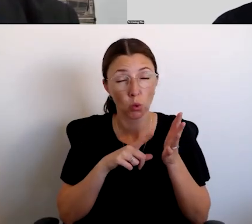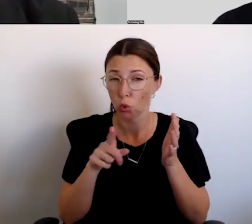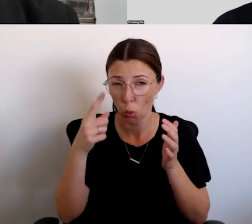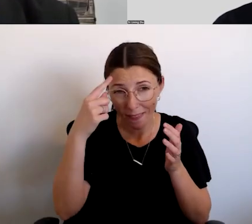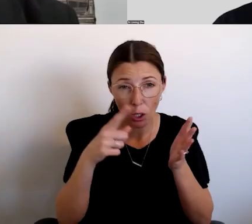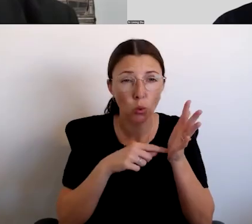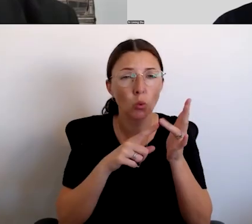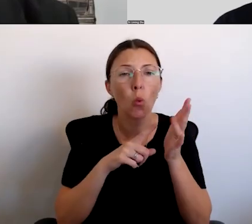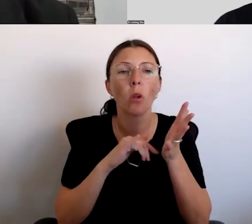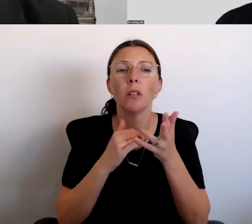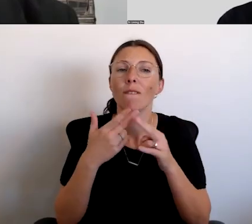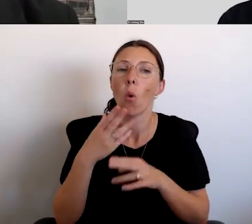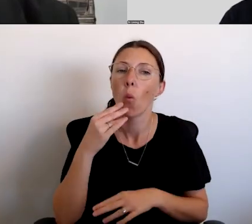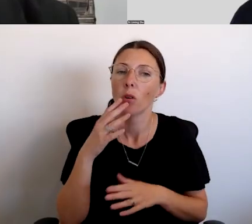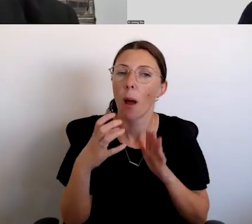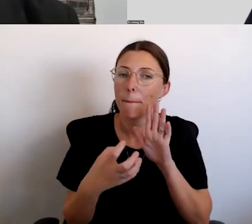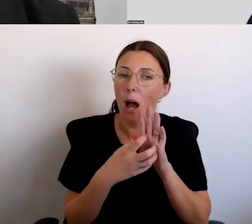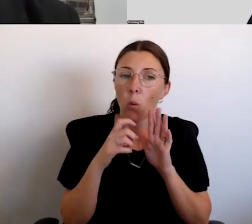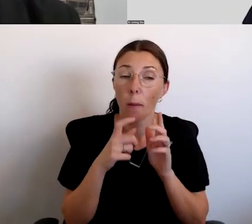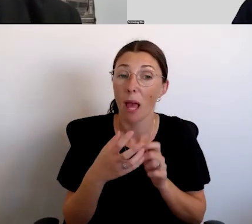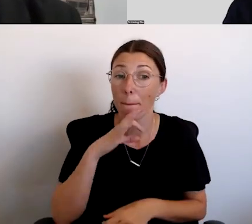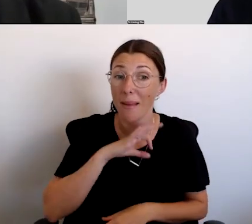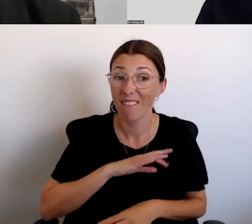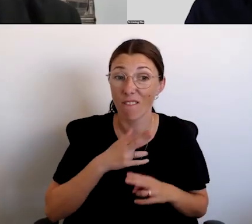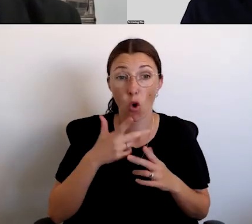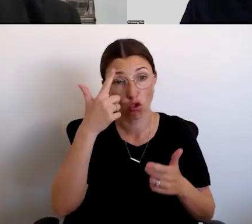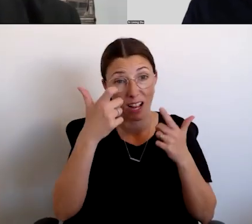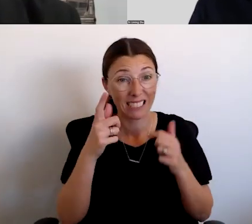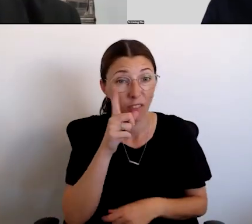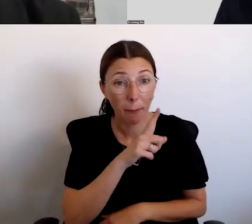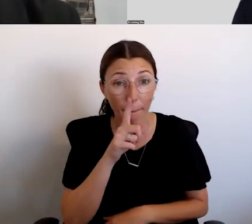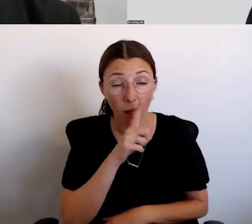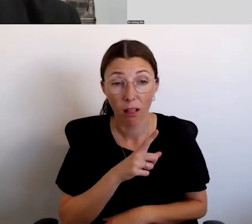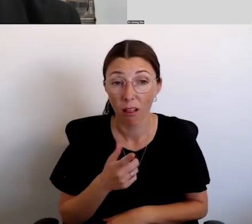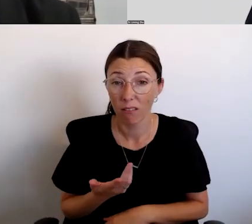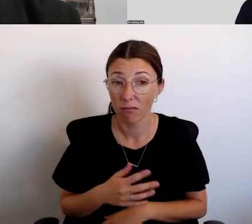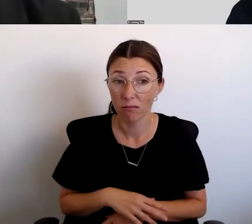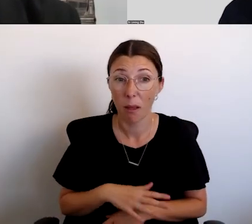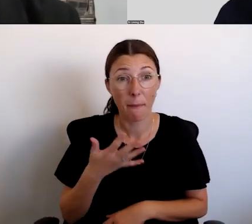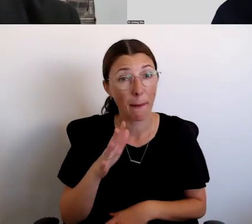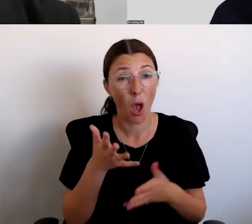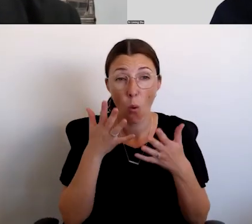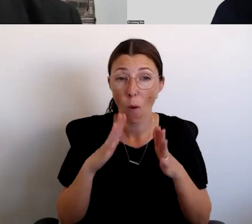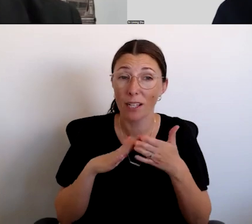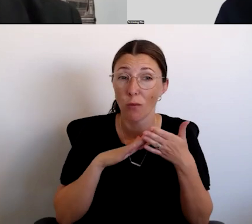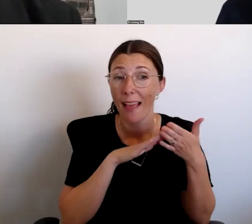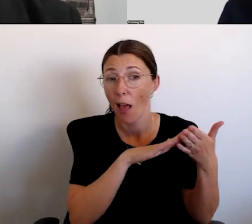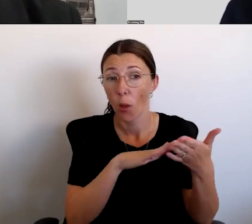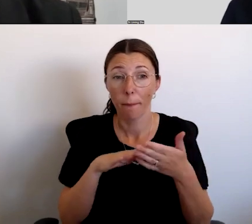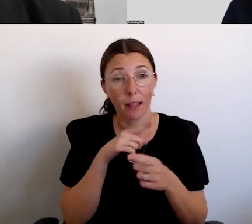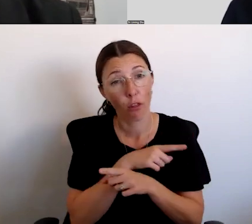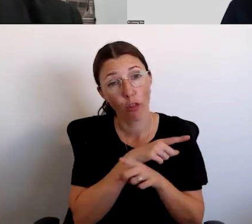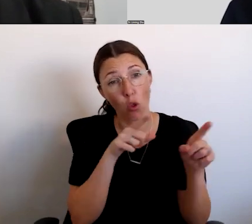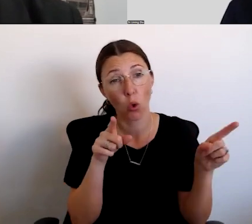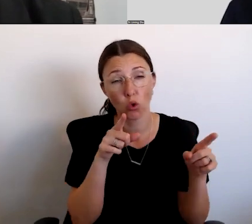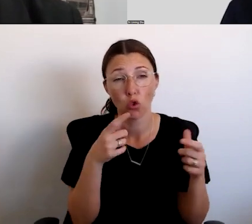particularly beneficial for creatives, and they're being developed in that way as a way of helping to protect loss